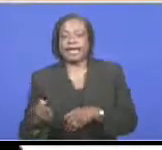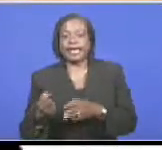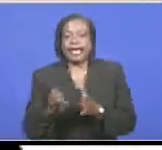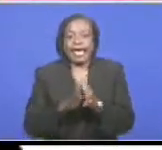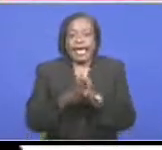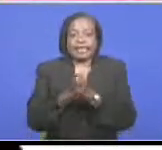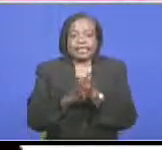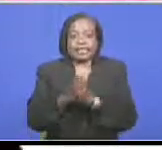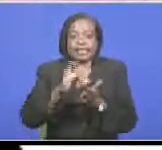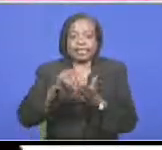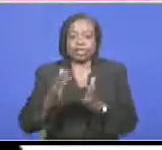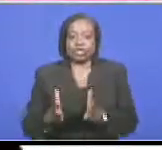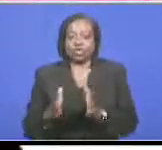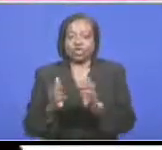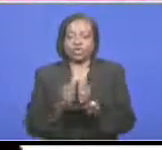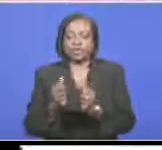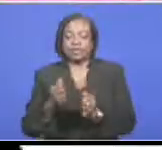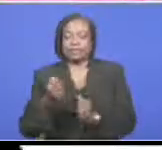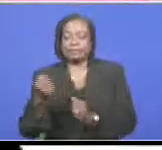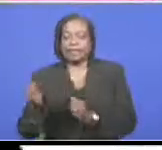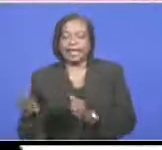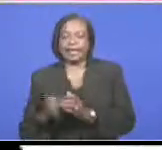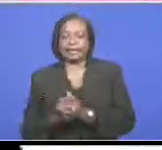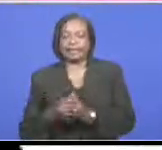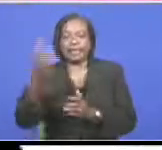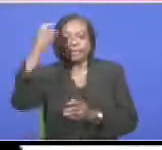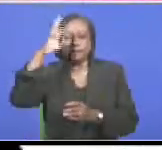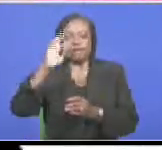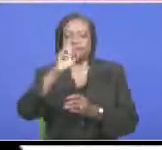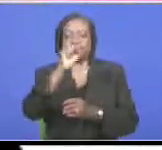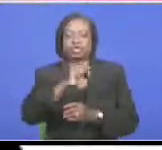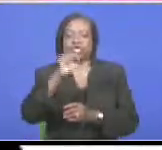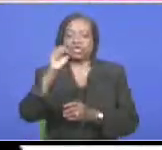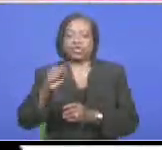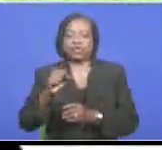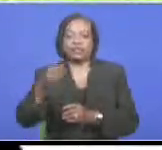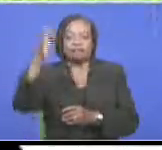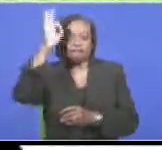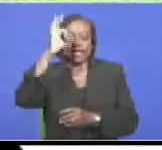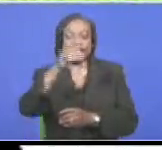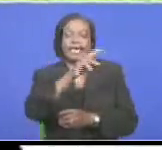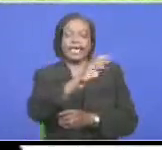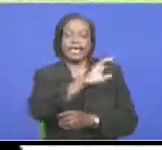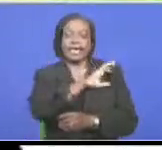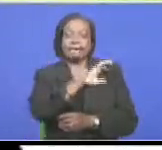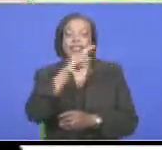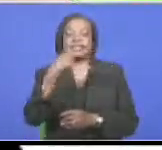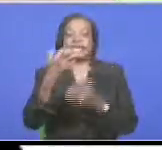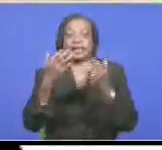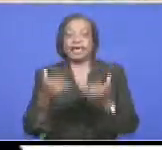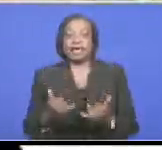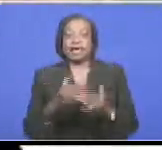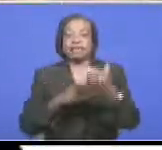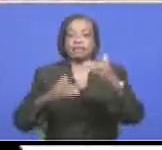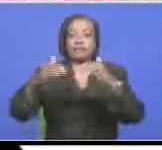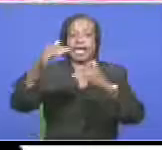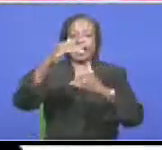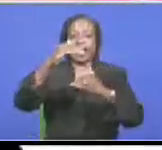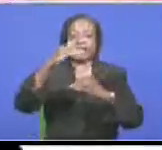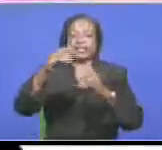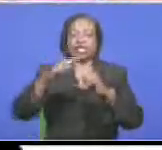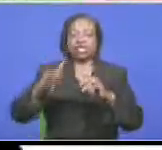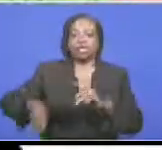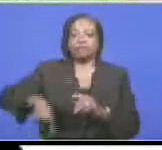this new year. Minister of Social Services and Urban Development, Frankie Campbell, says they have now elevated to new heights in what